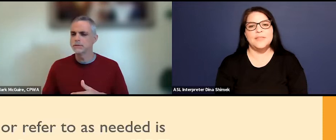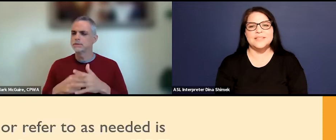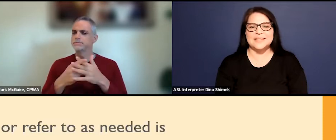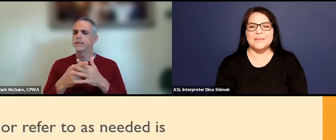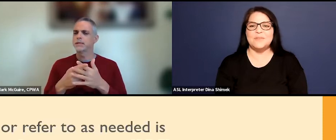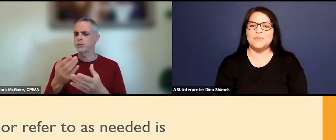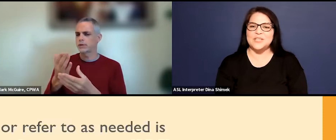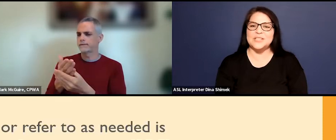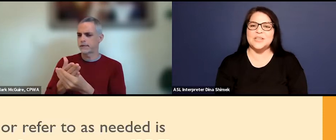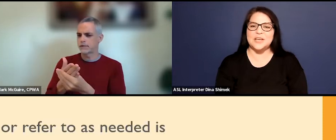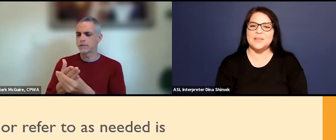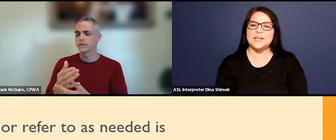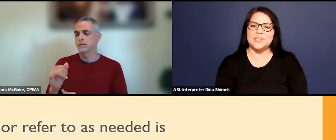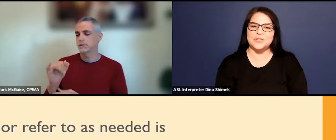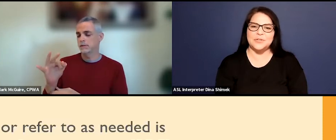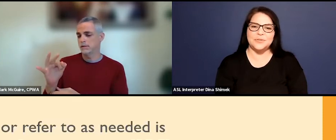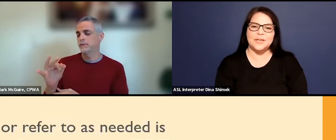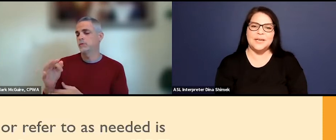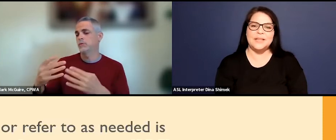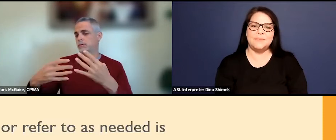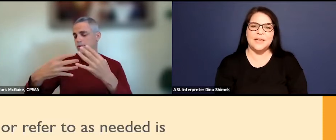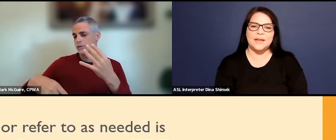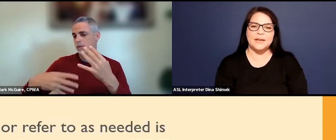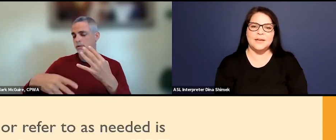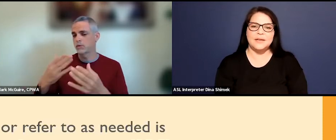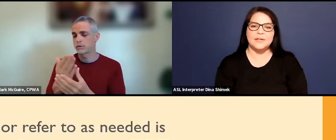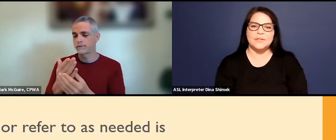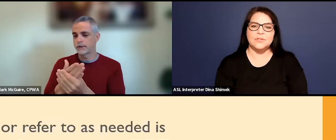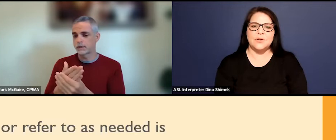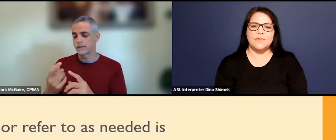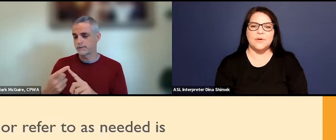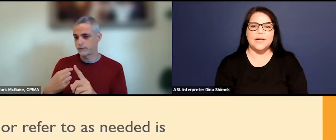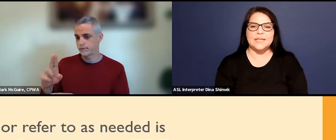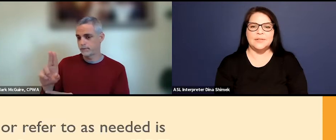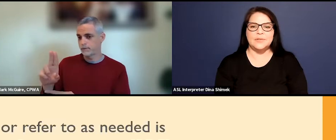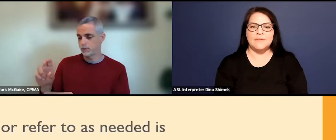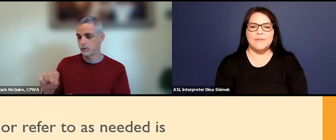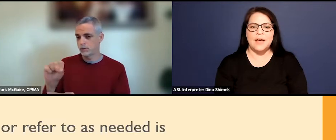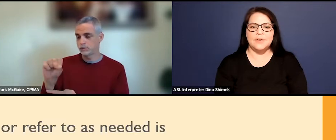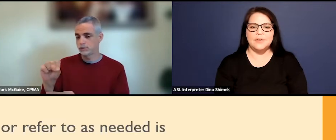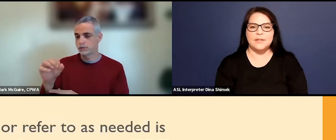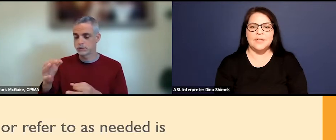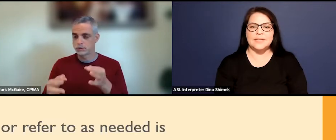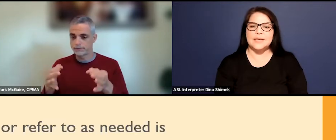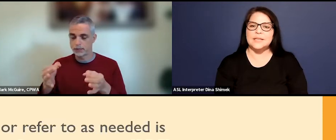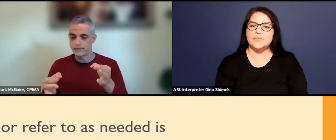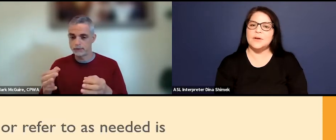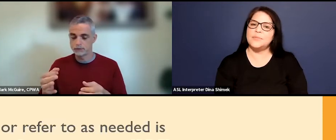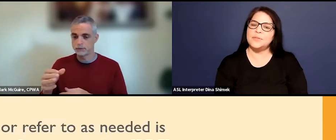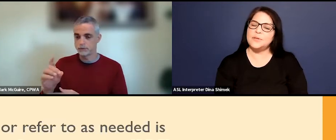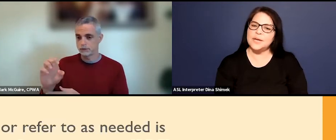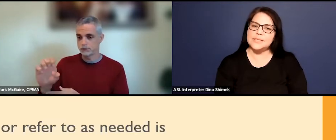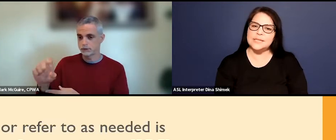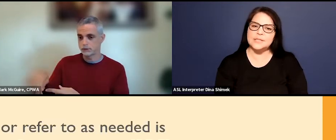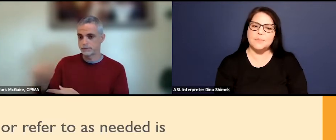Oh, that's that same information, the document that I showed you in the beginning. So if you go ahead and download that file, Like I said, it's